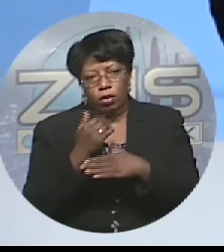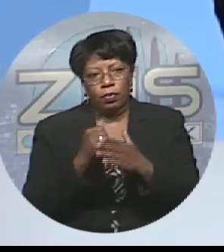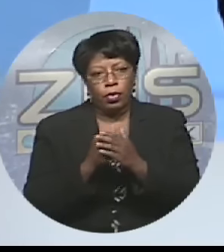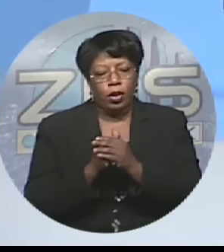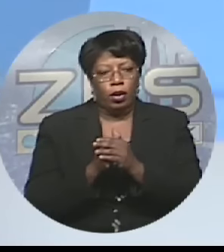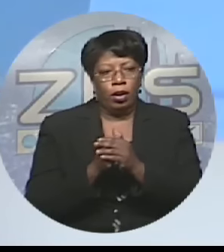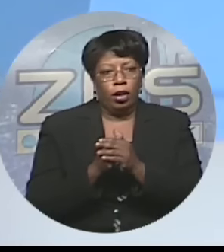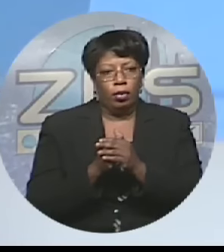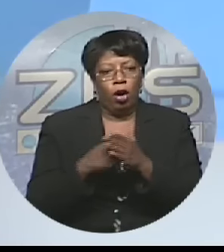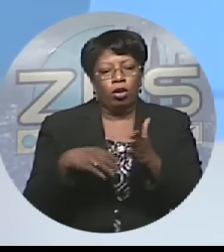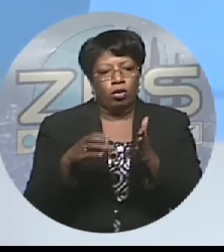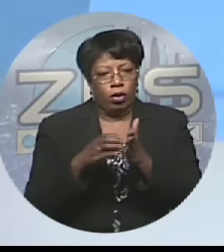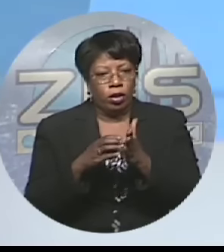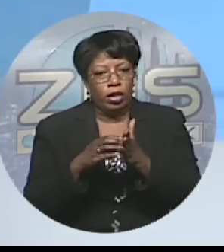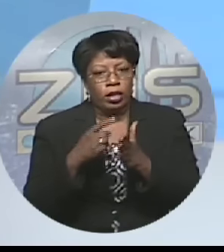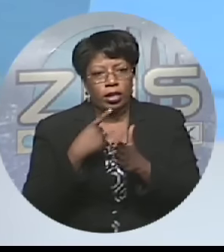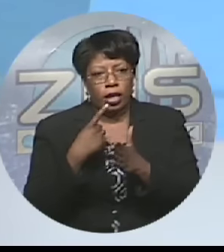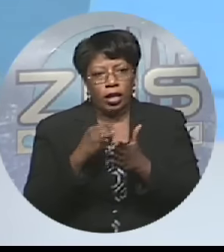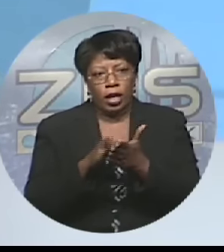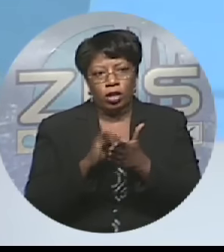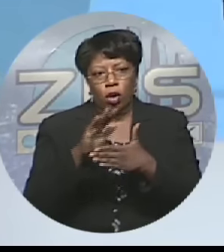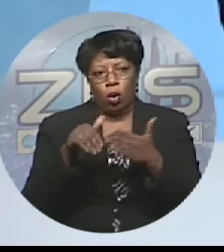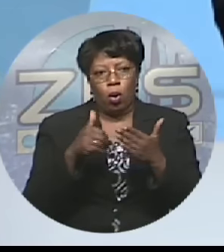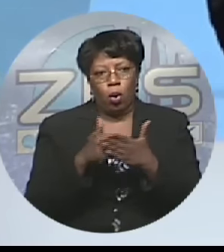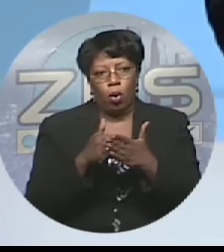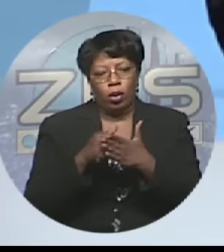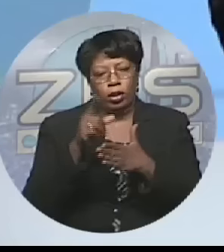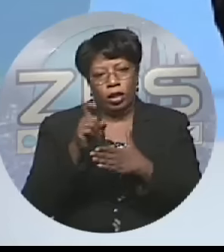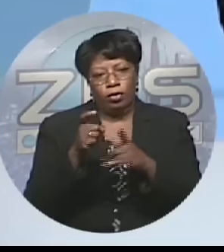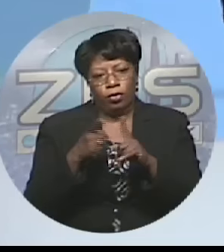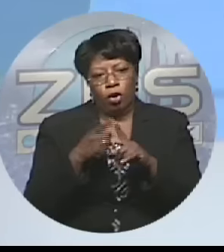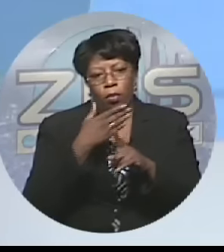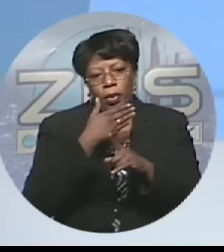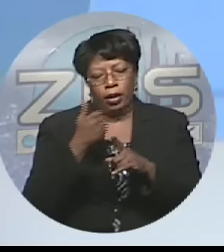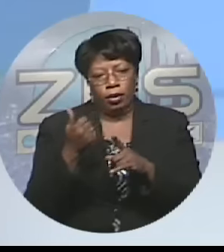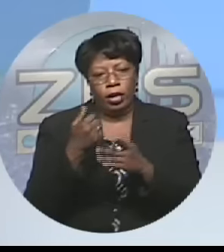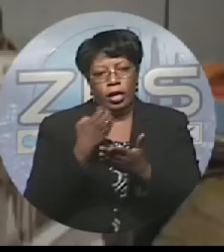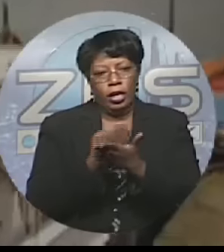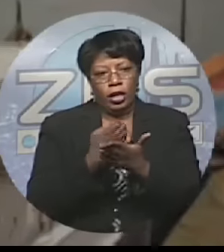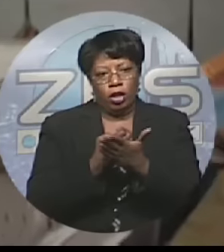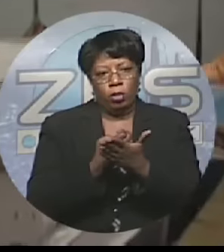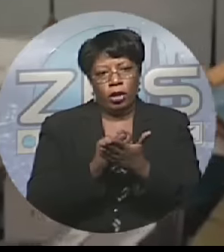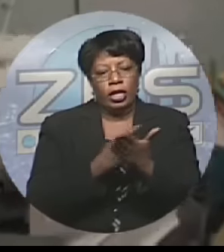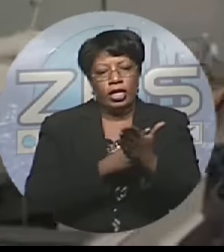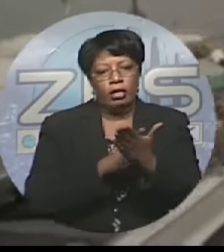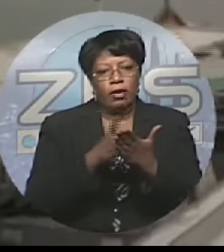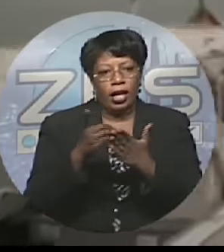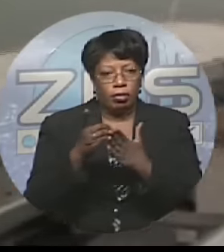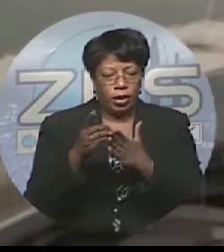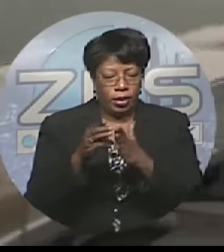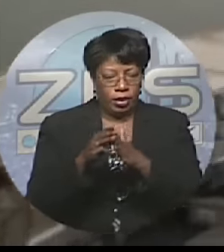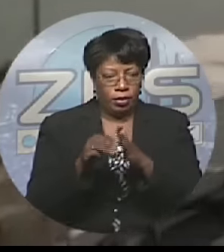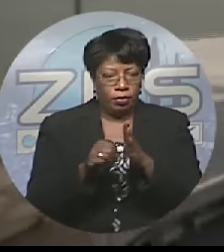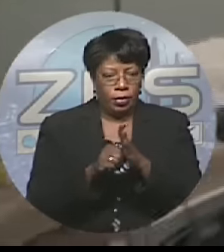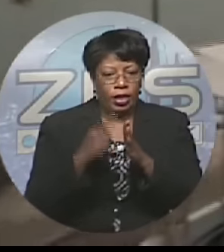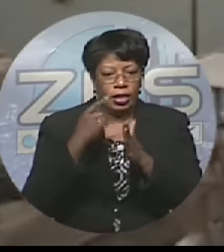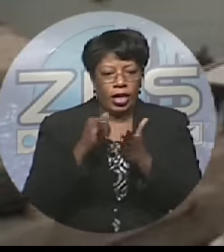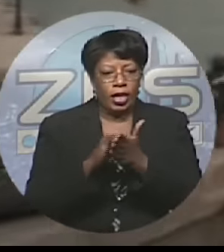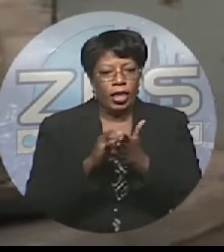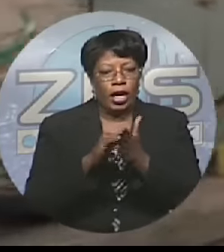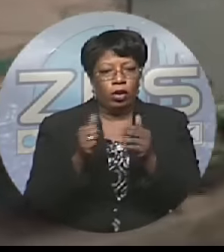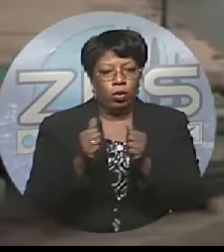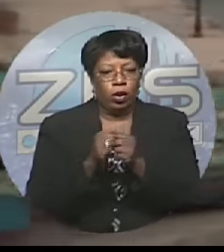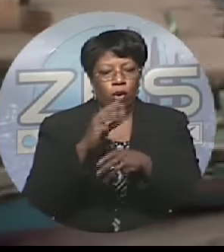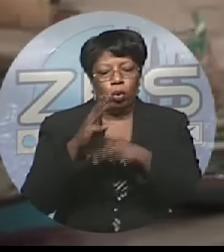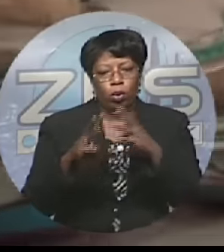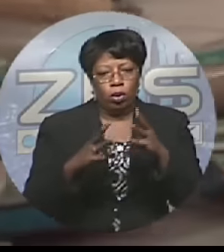all core elements necessary for meaningful economic development. Mr. Christie suggested that with the potential of